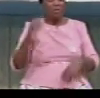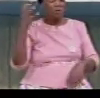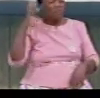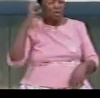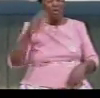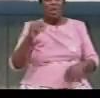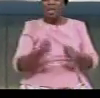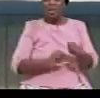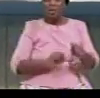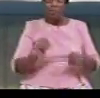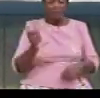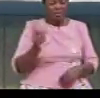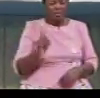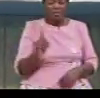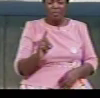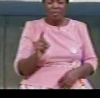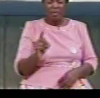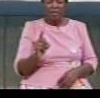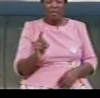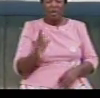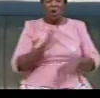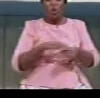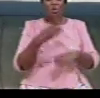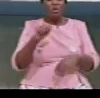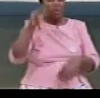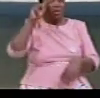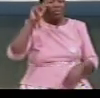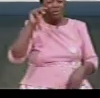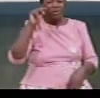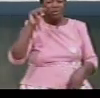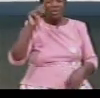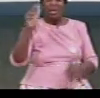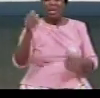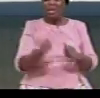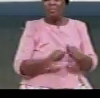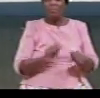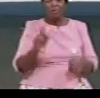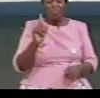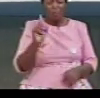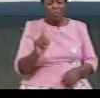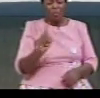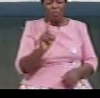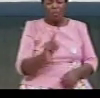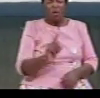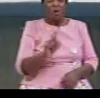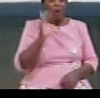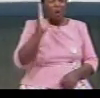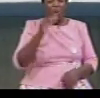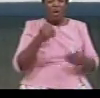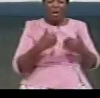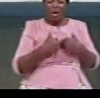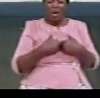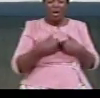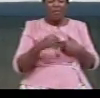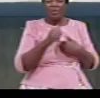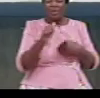over on the television, everyone will have a